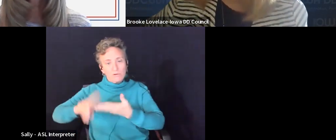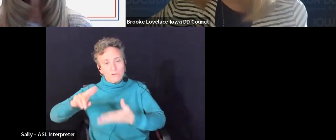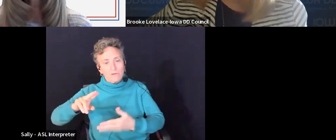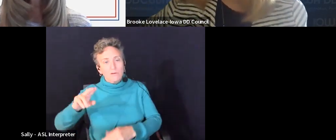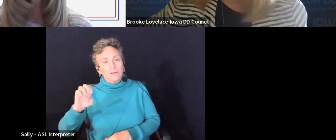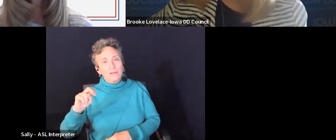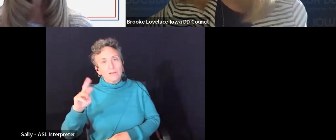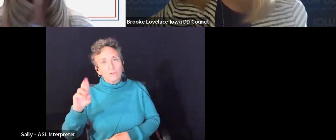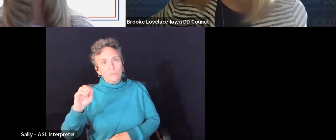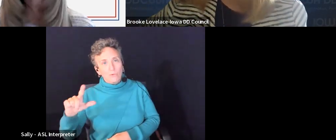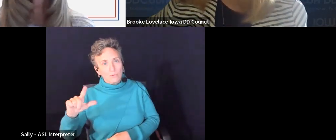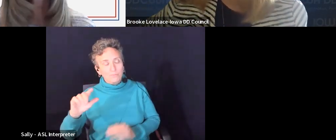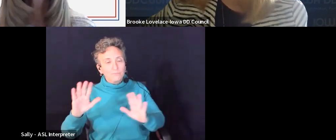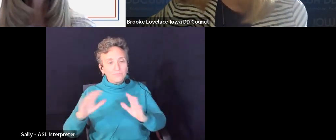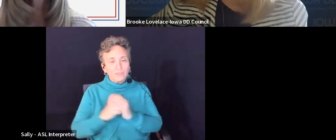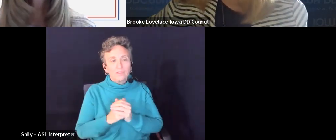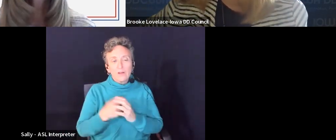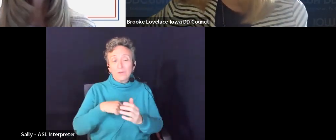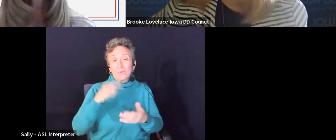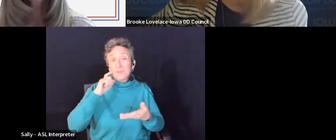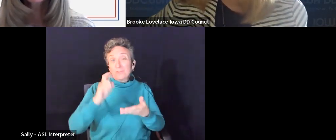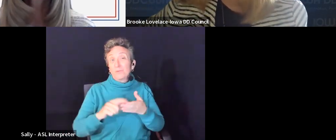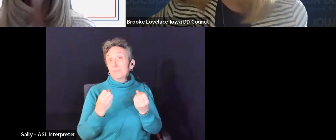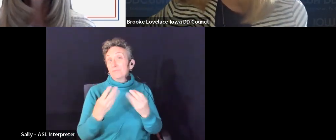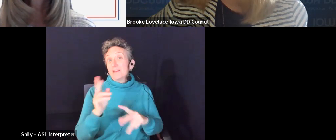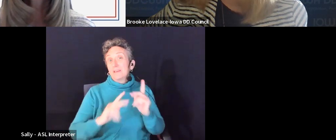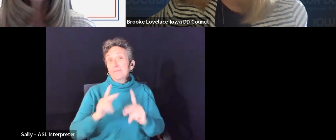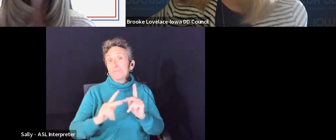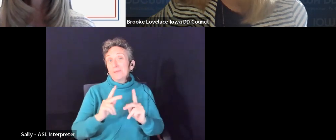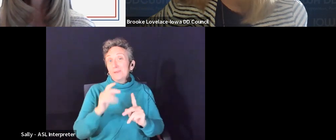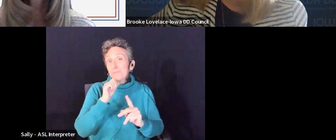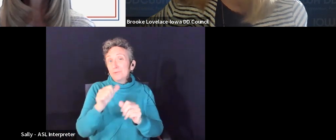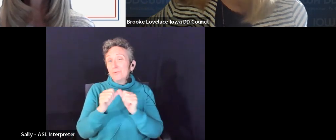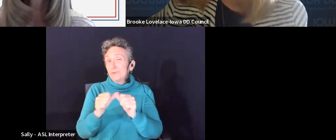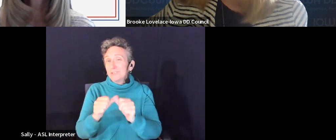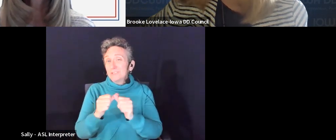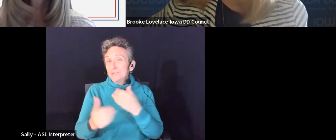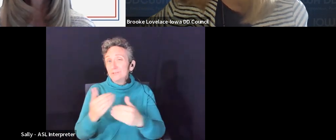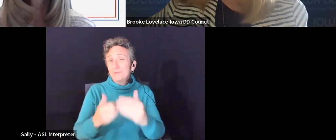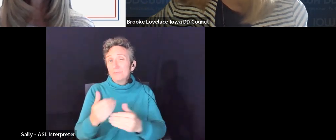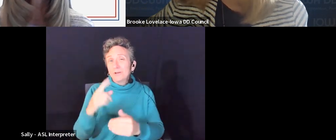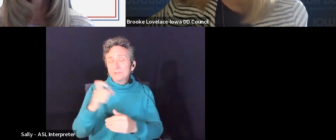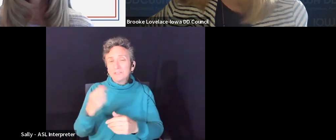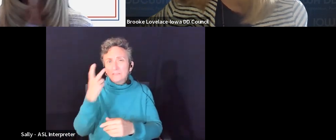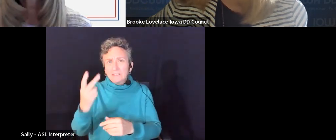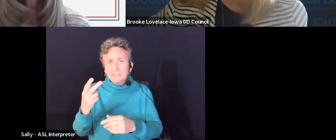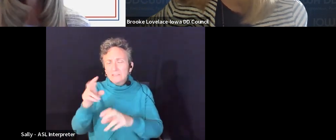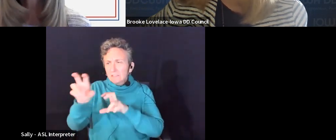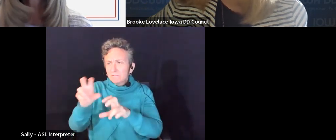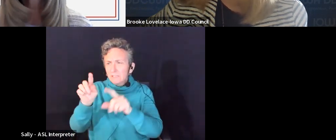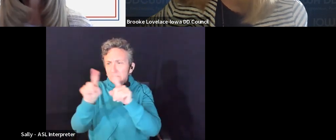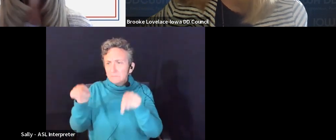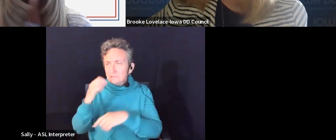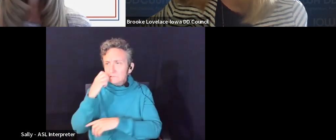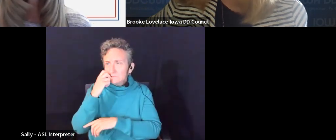getting started. What we notice is the biggest place that people drop off in our enrollment process is they get to that investment page and like, oh, I don't really know what I